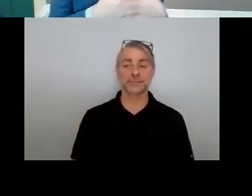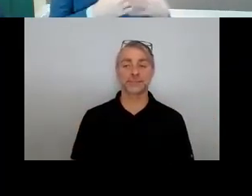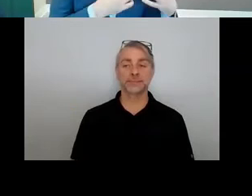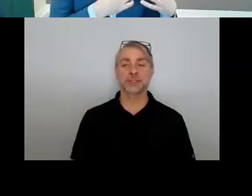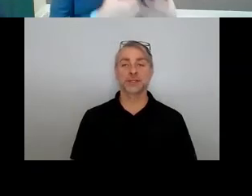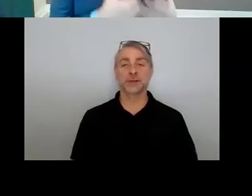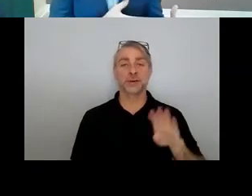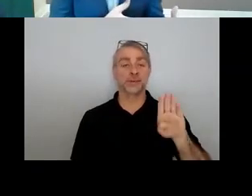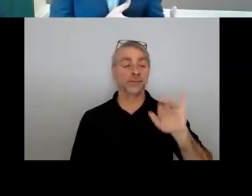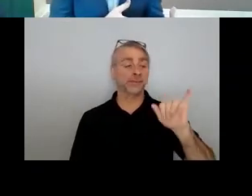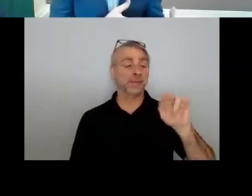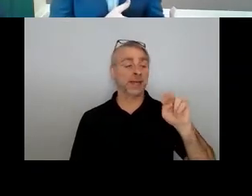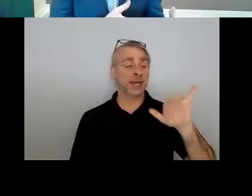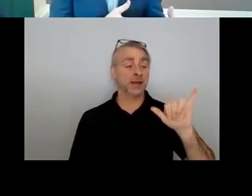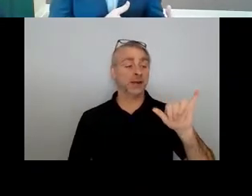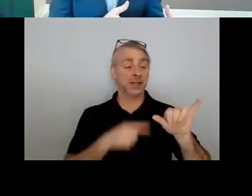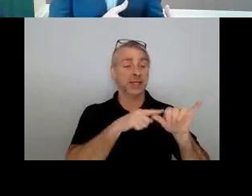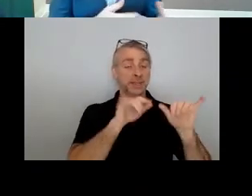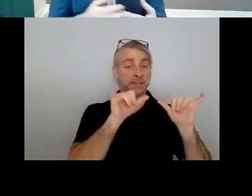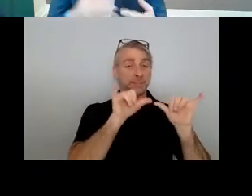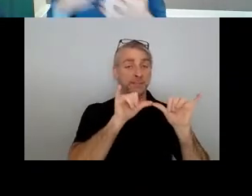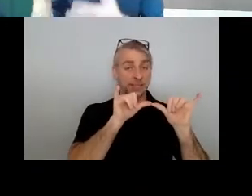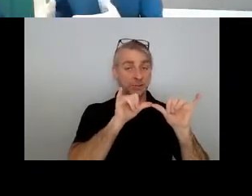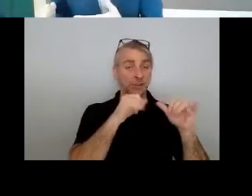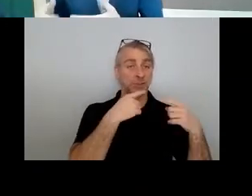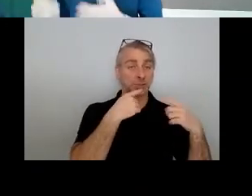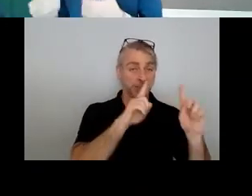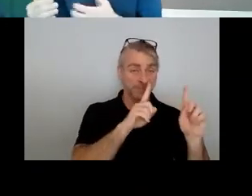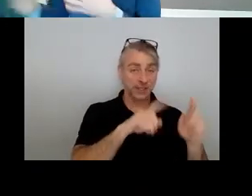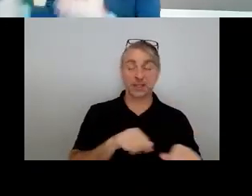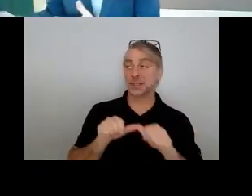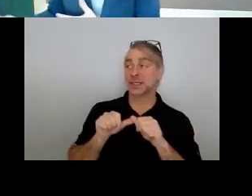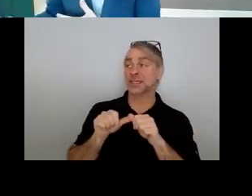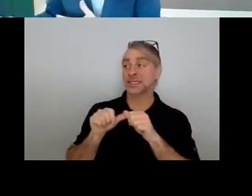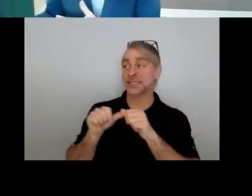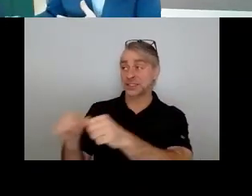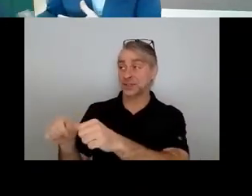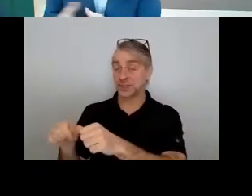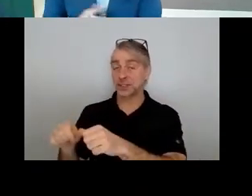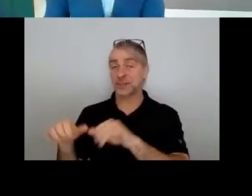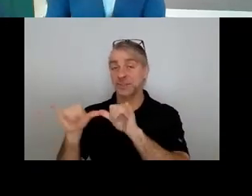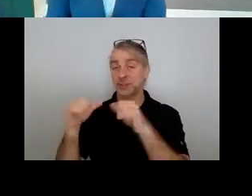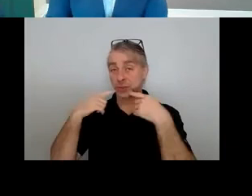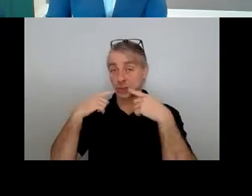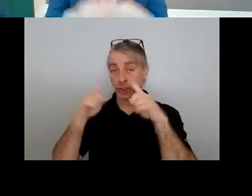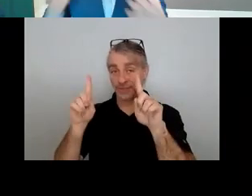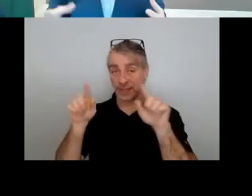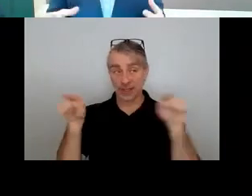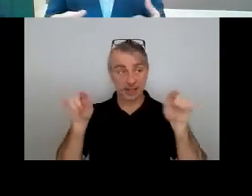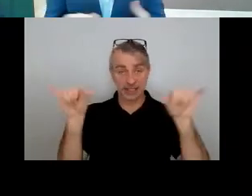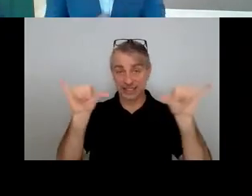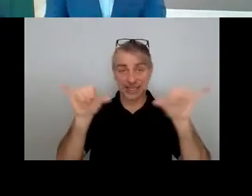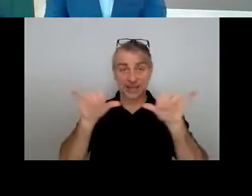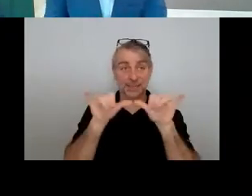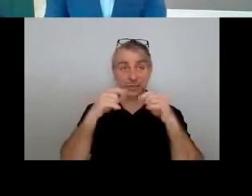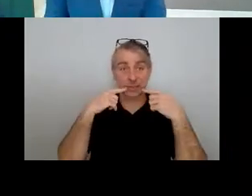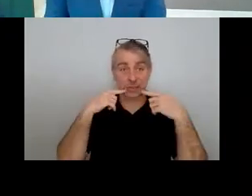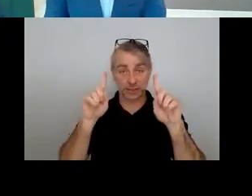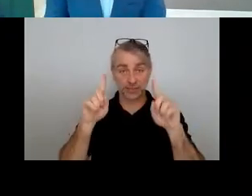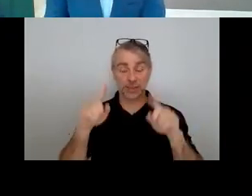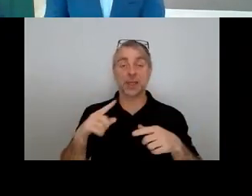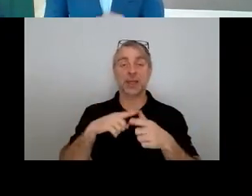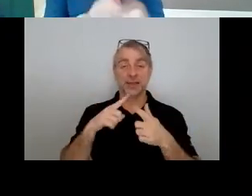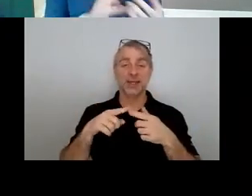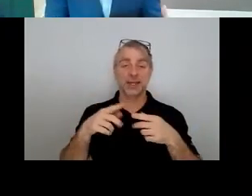outcome was a measure of achievement, and the continuous outcomes were all measures of achievement, it is likely permissible